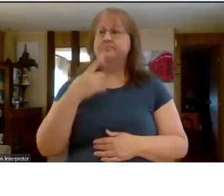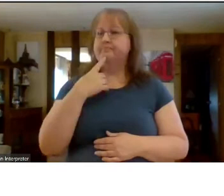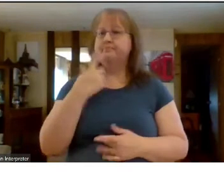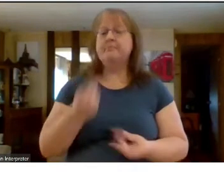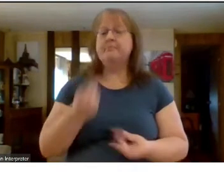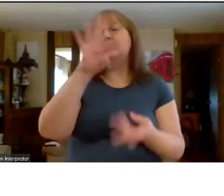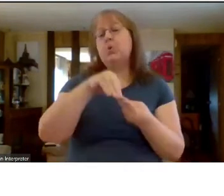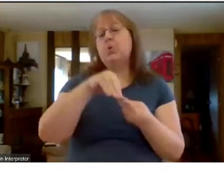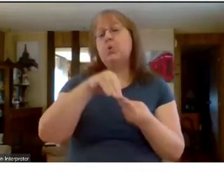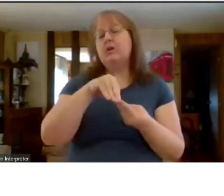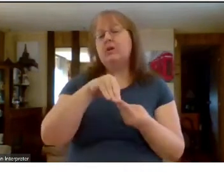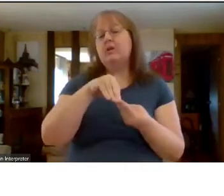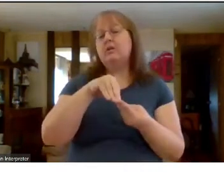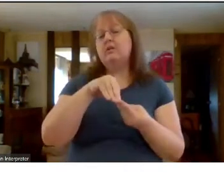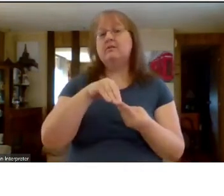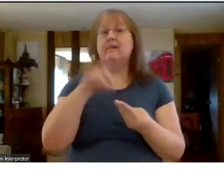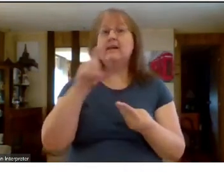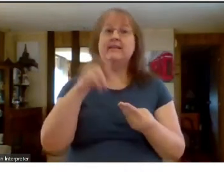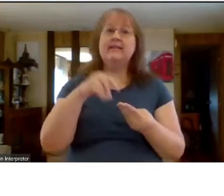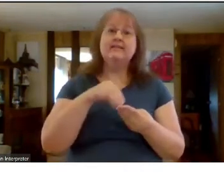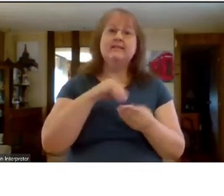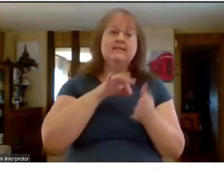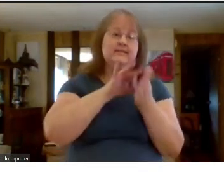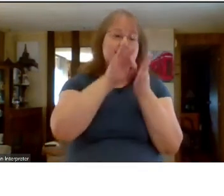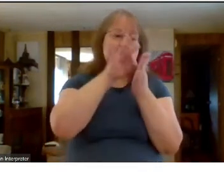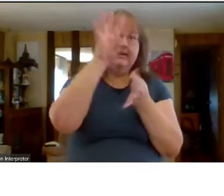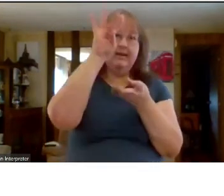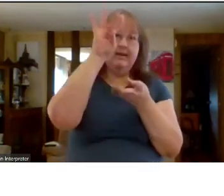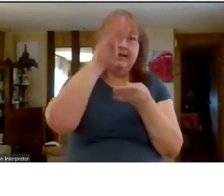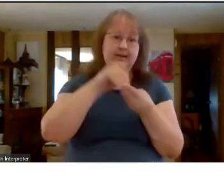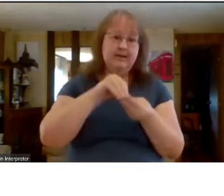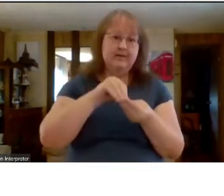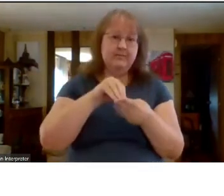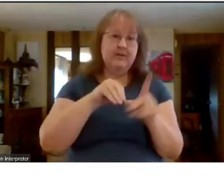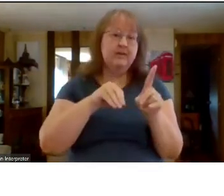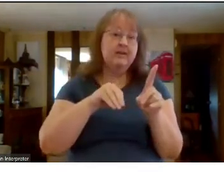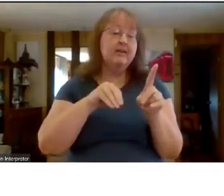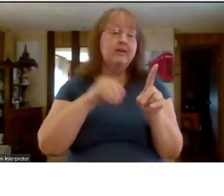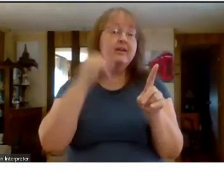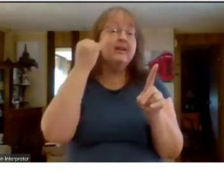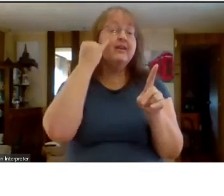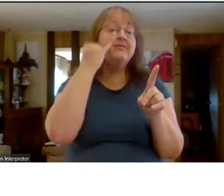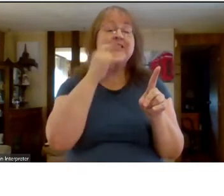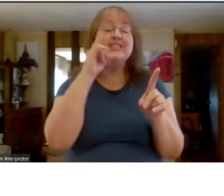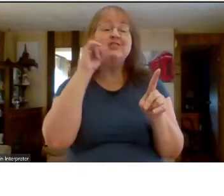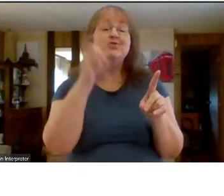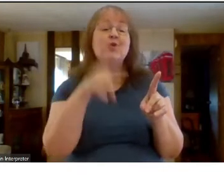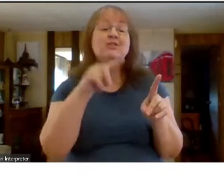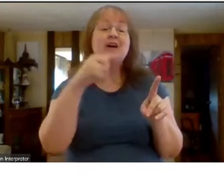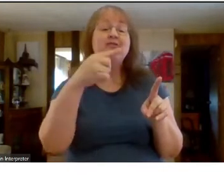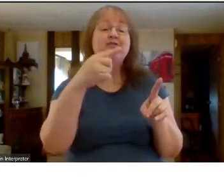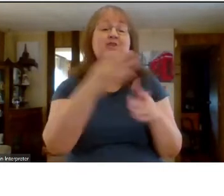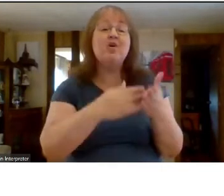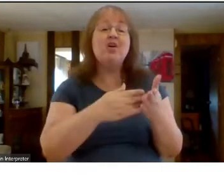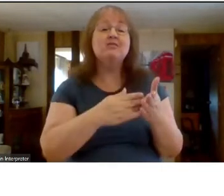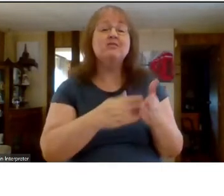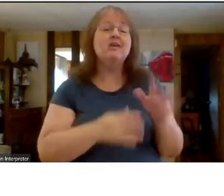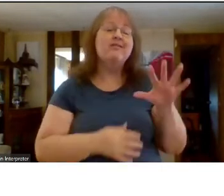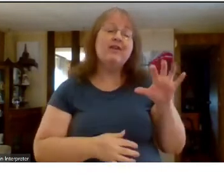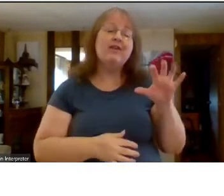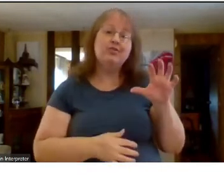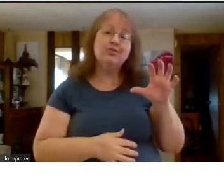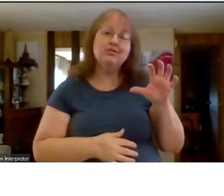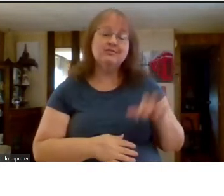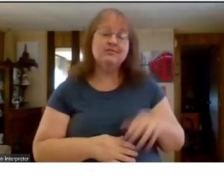comedy out of, how many total? Oh, I'm going to have to add them all up. If I didn't read the first